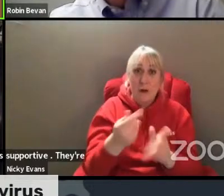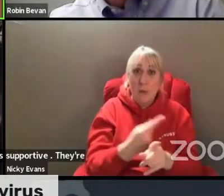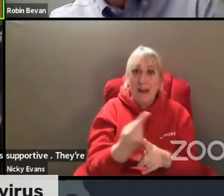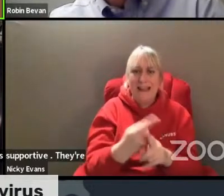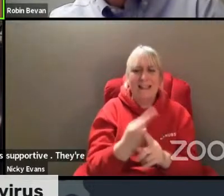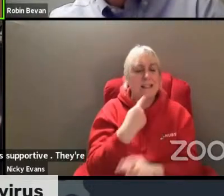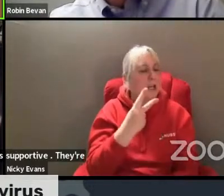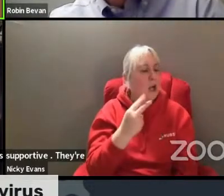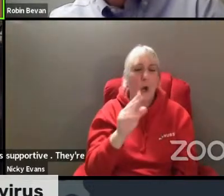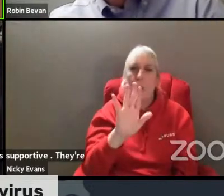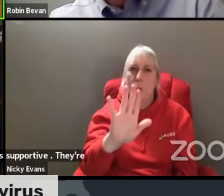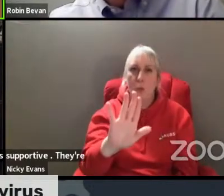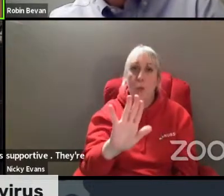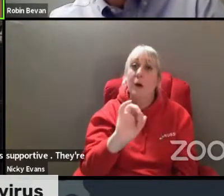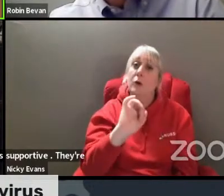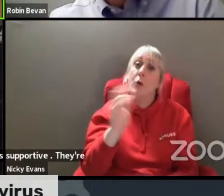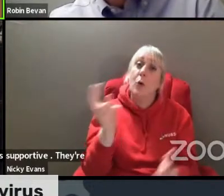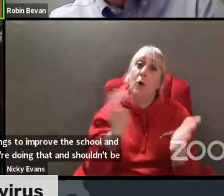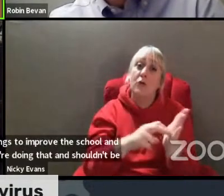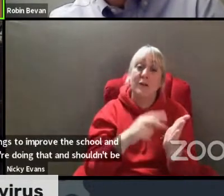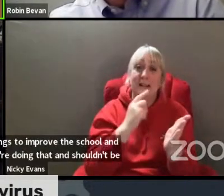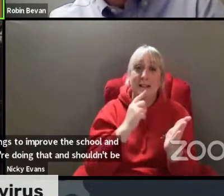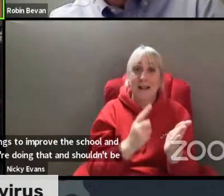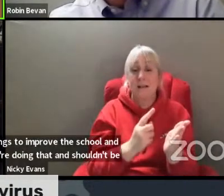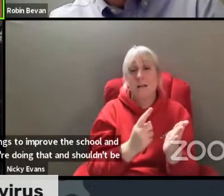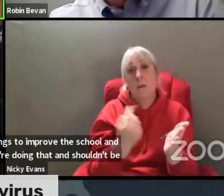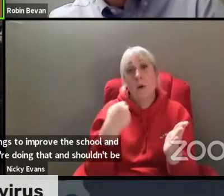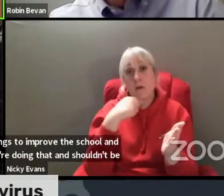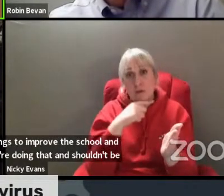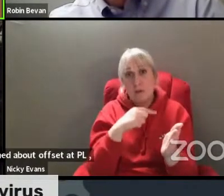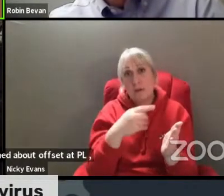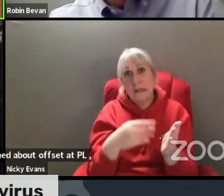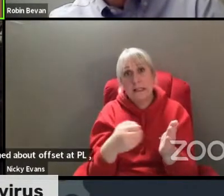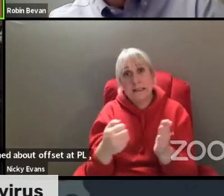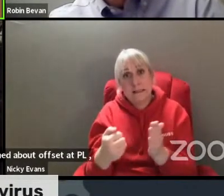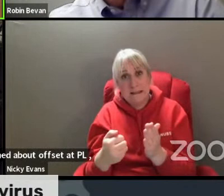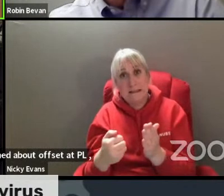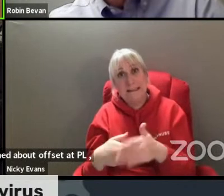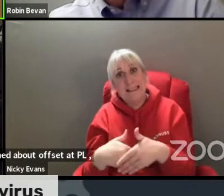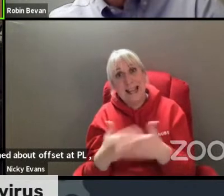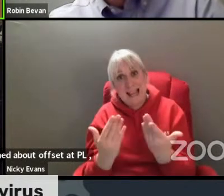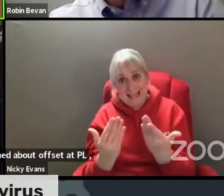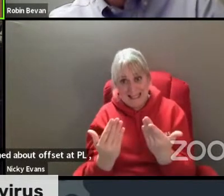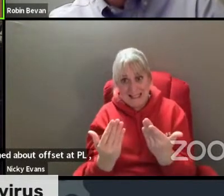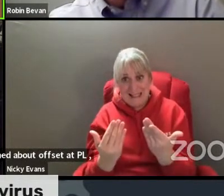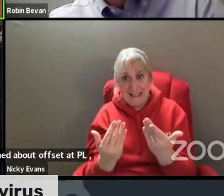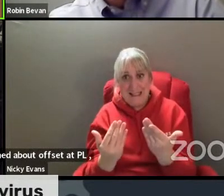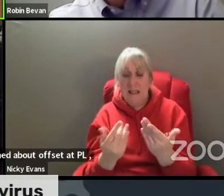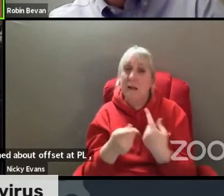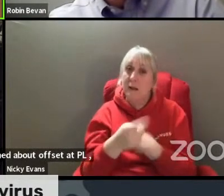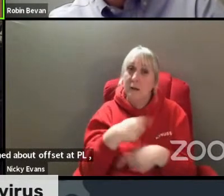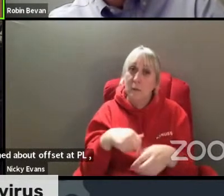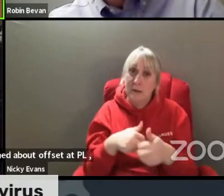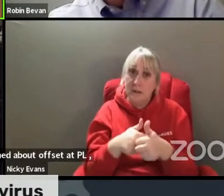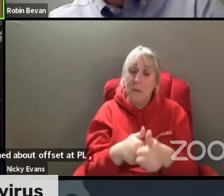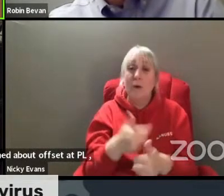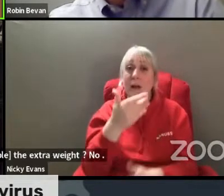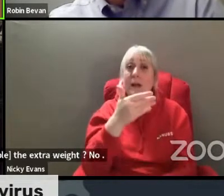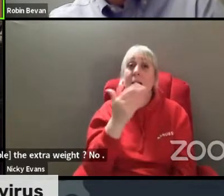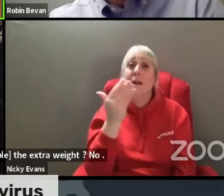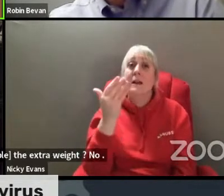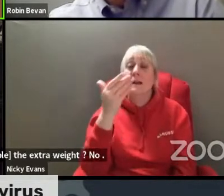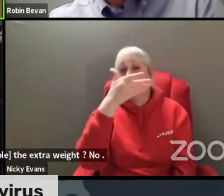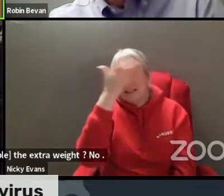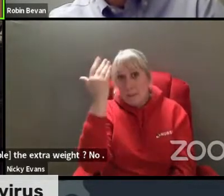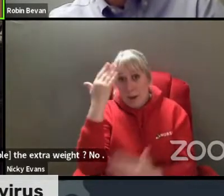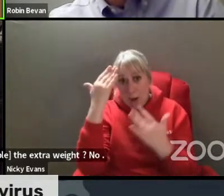contract says 195 days, 1265 hours. What we do support, because we think summer holiday clubs will be really